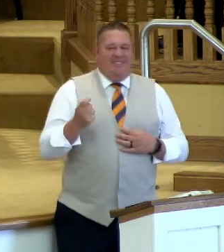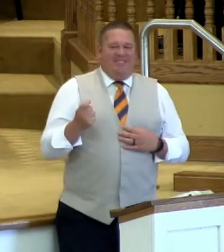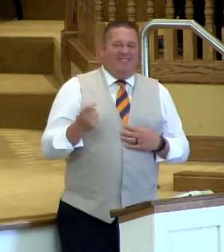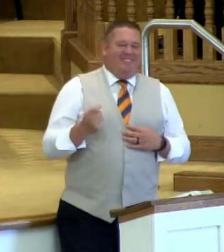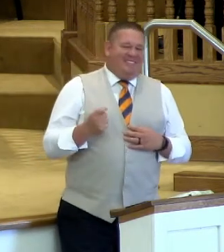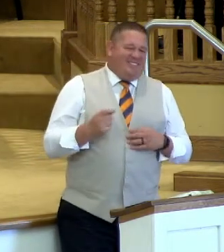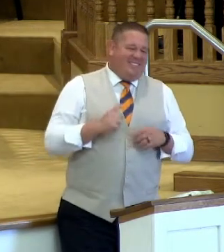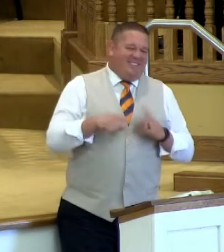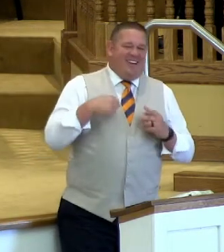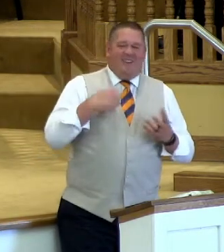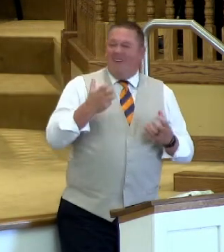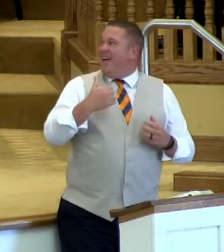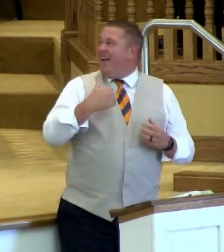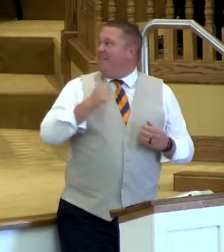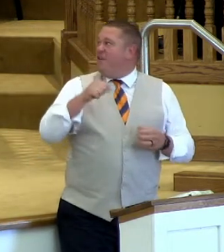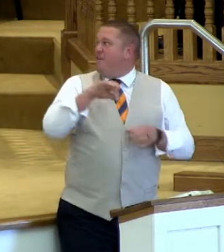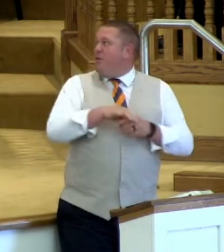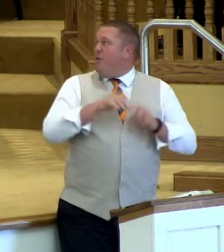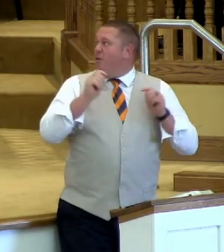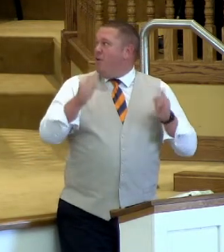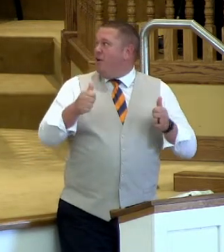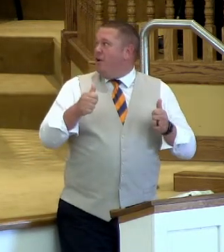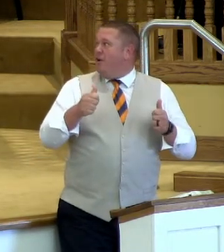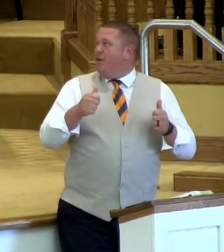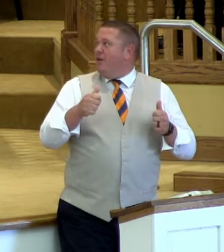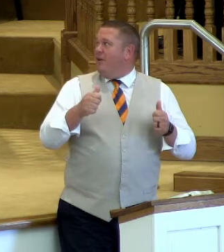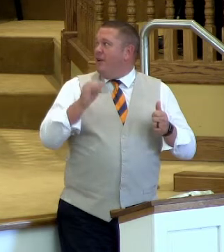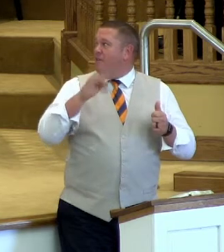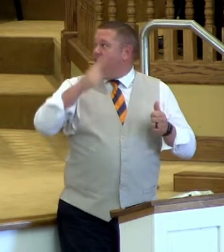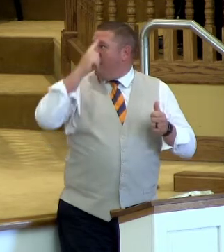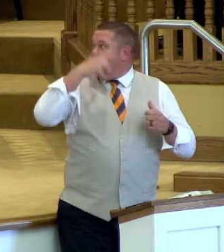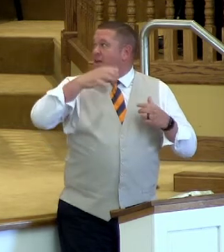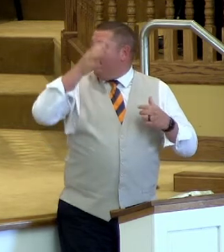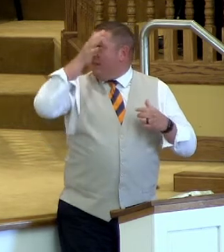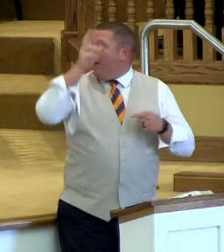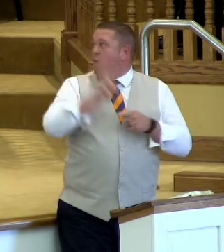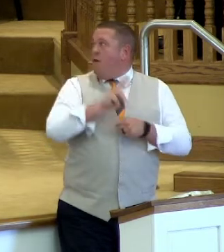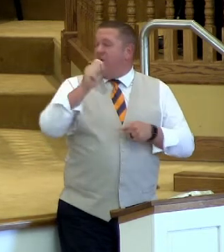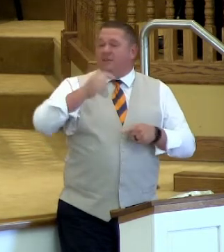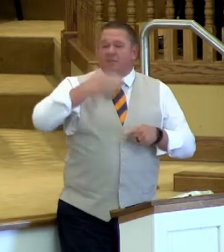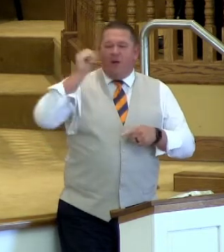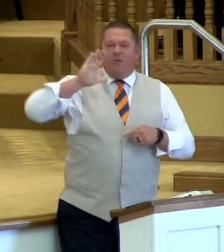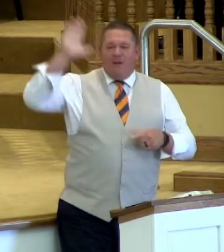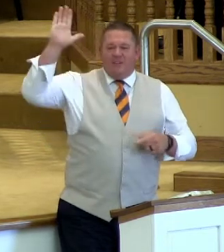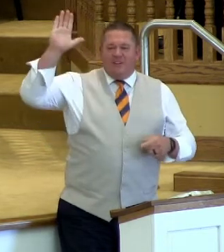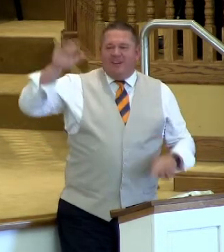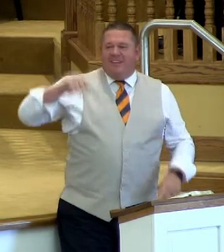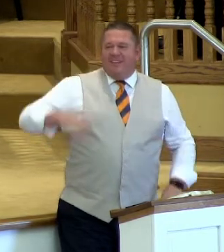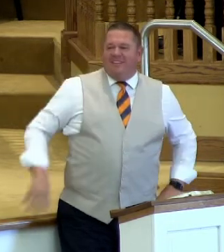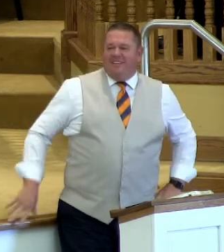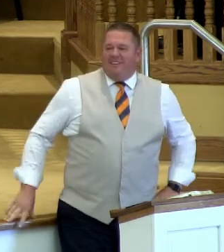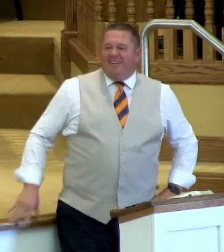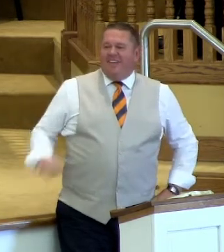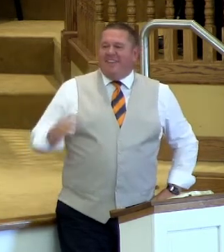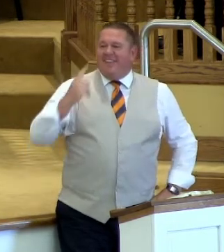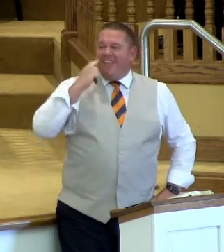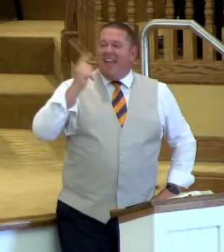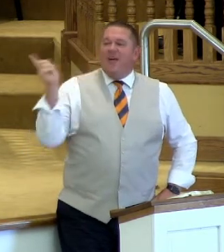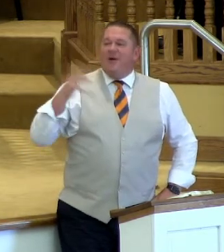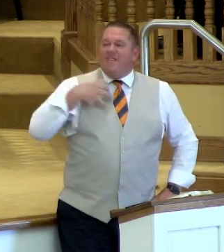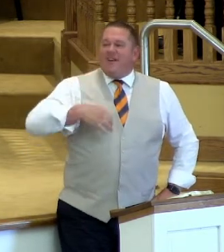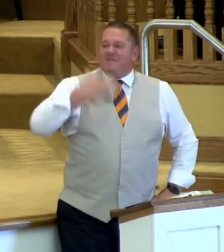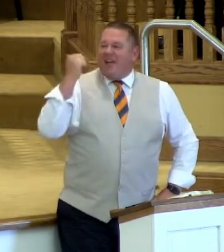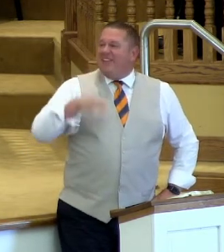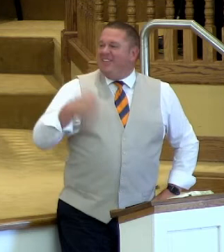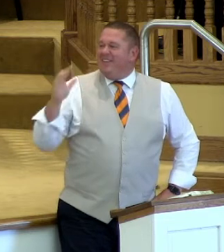But I want to have a vote really quick. If you think my dad wears the vest better, raise your hand. If you think I